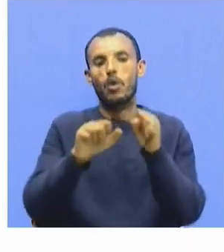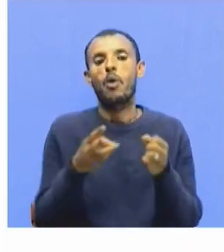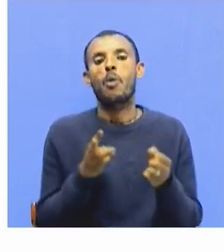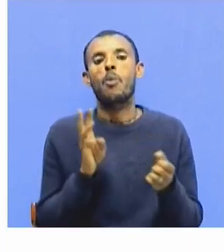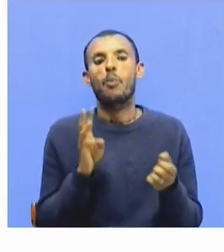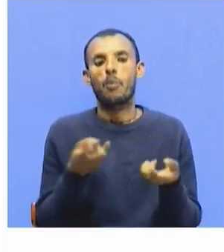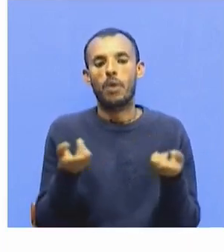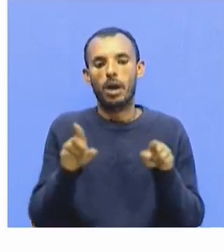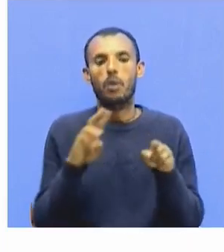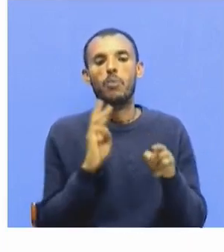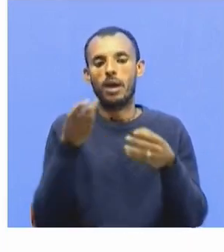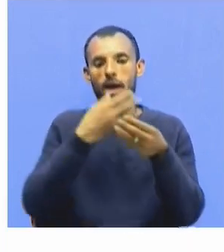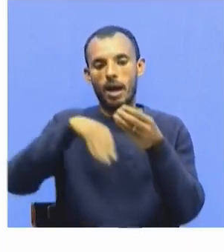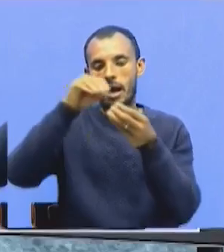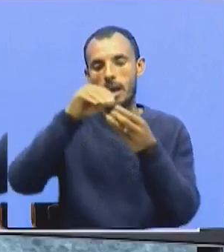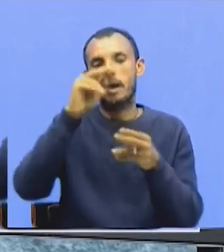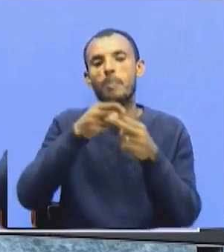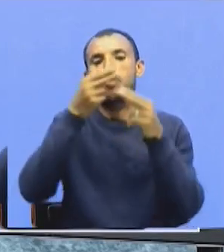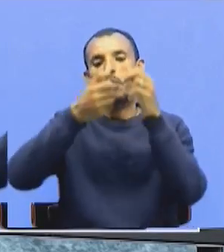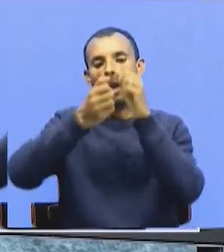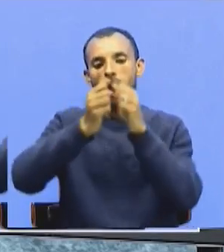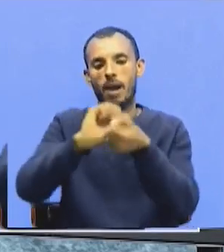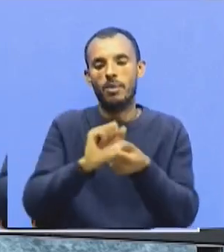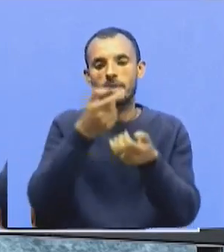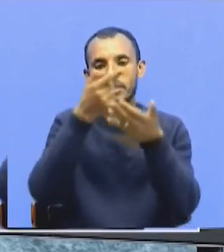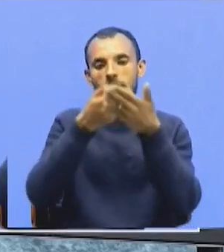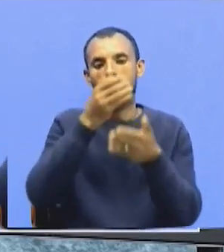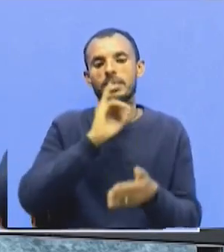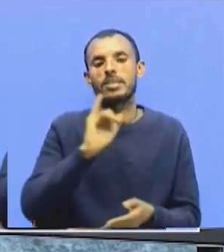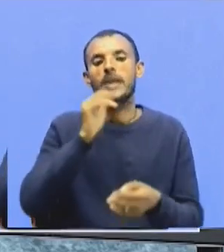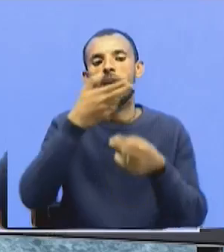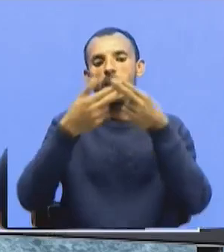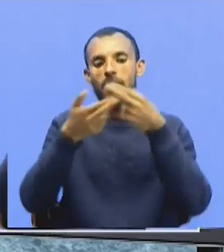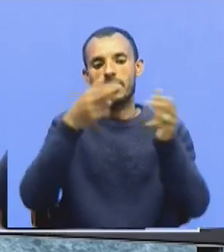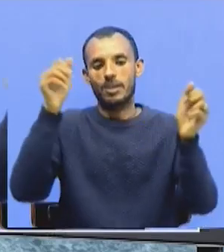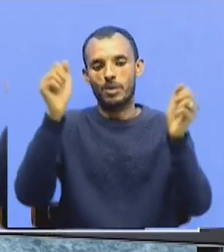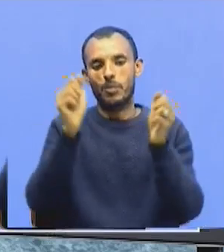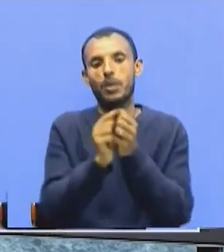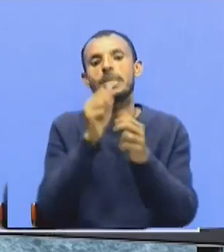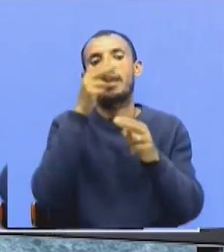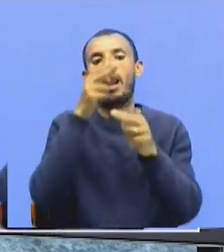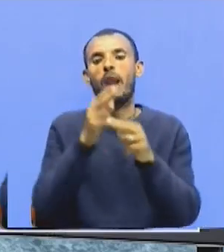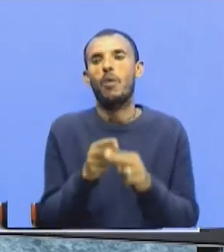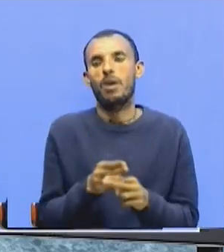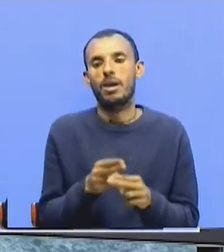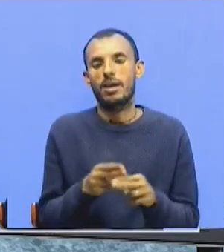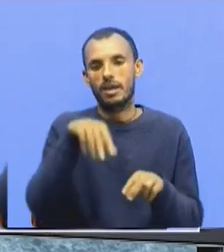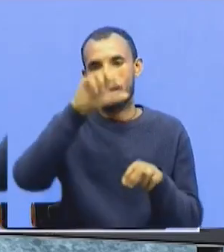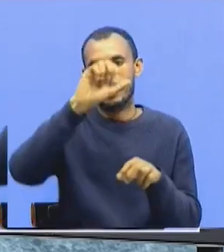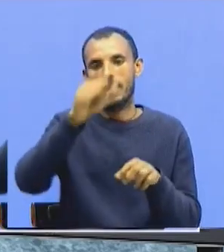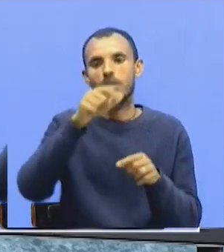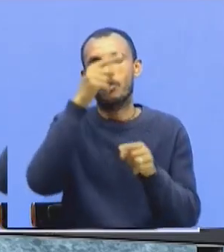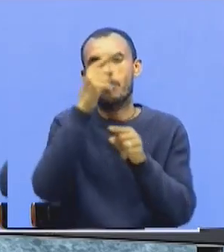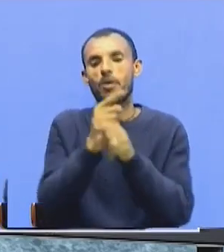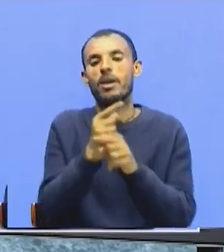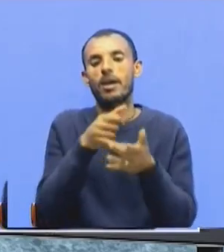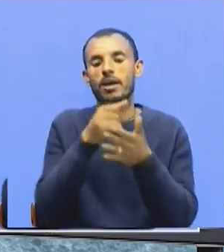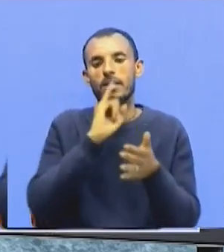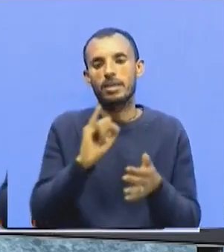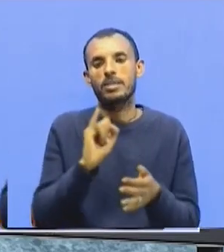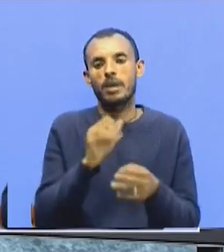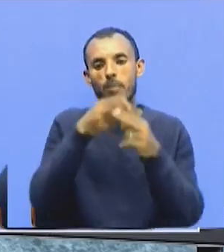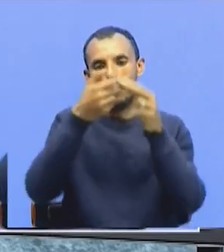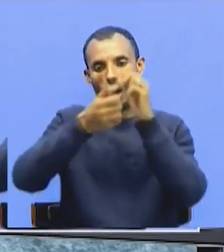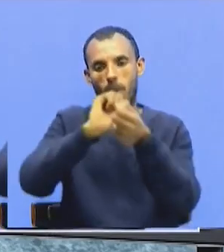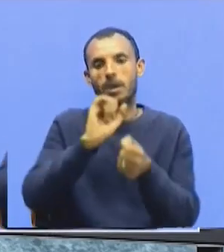a pronoun, you can feel something. This is related with noun. Yes, of course it is. Pronoun also is